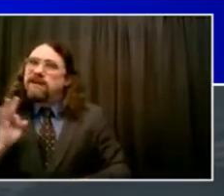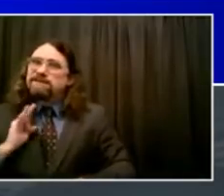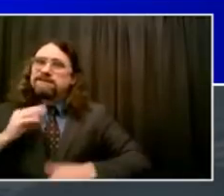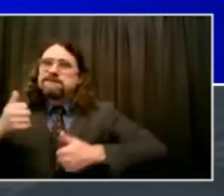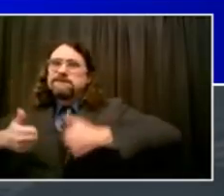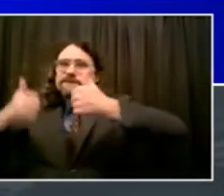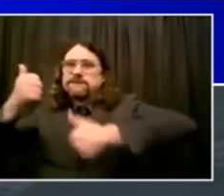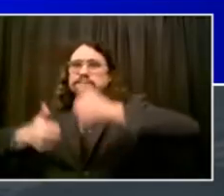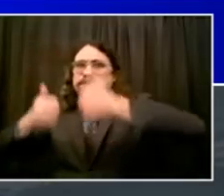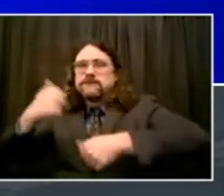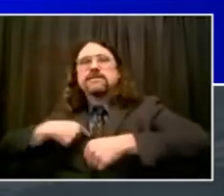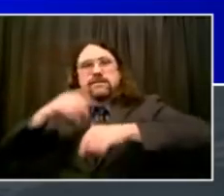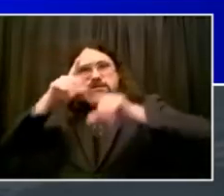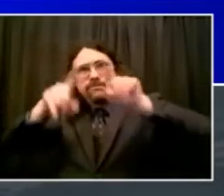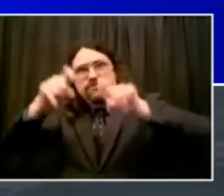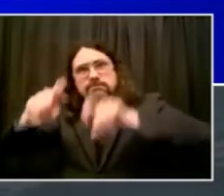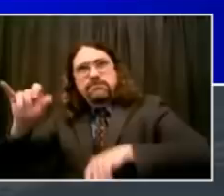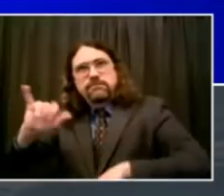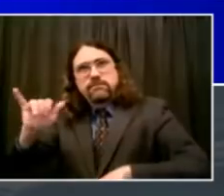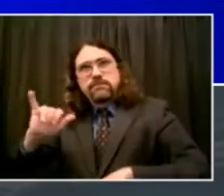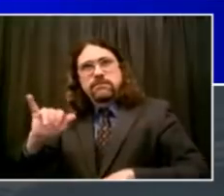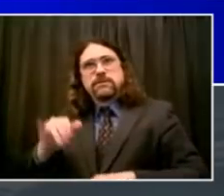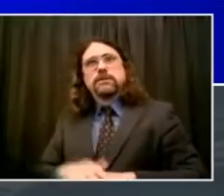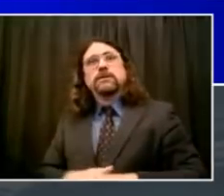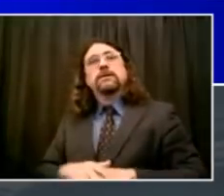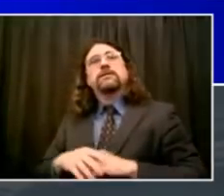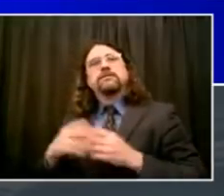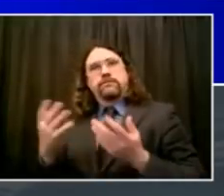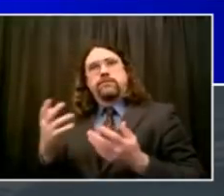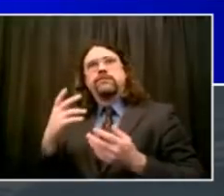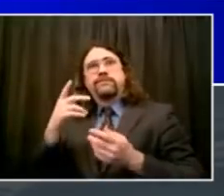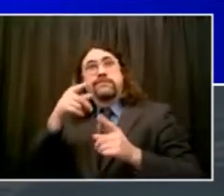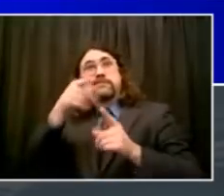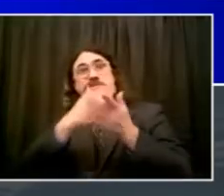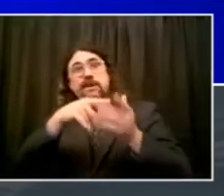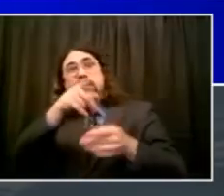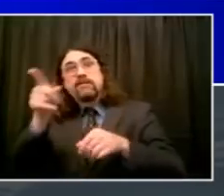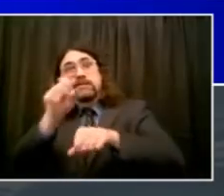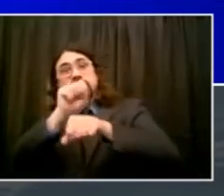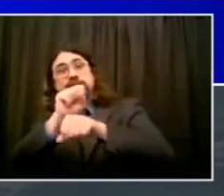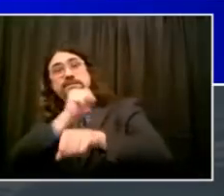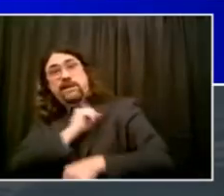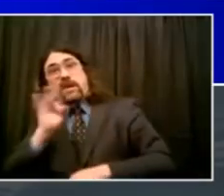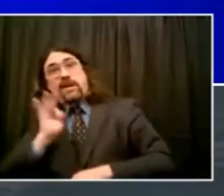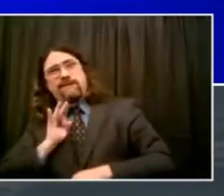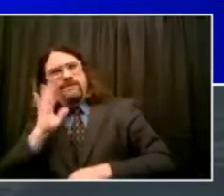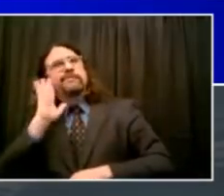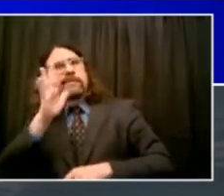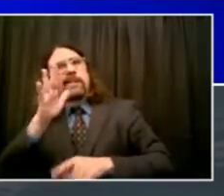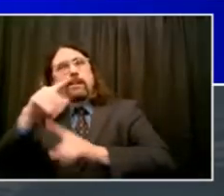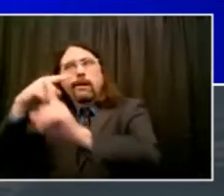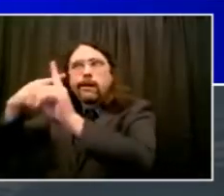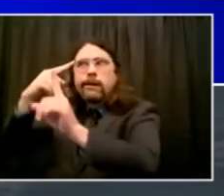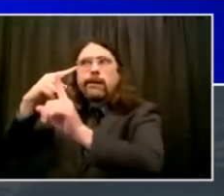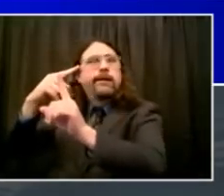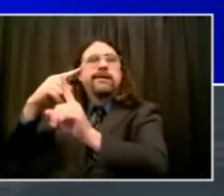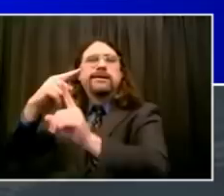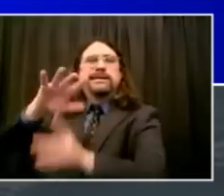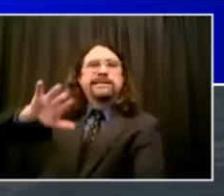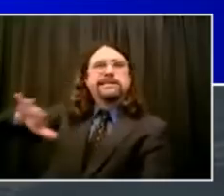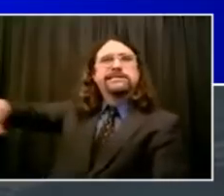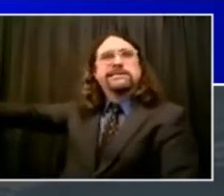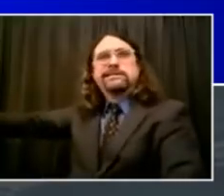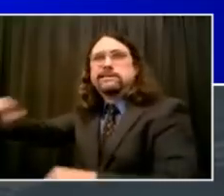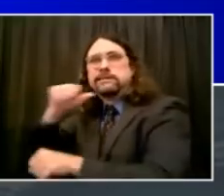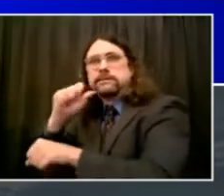our seniors. They do it because they want to help. And for a lot of them, this has been a very, very tough time, you can imagine. So again, I always